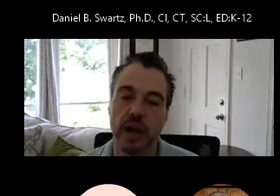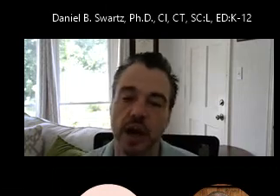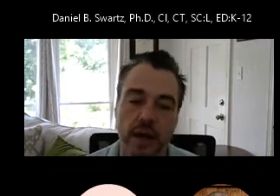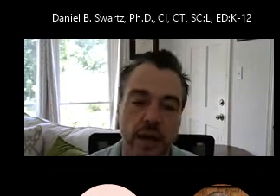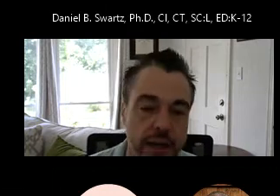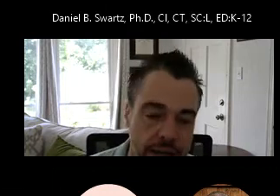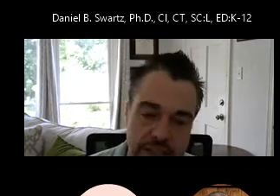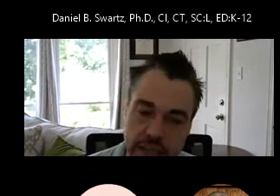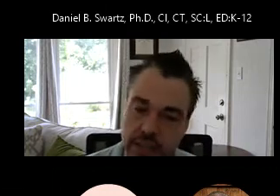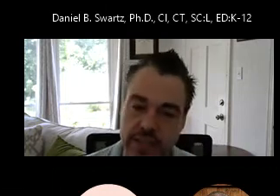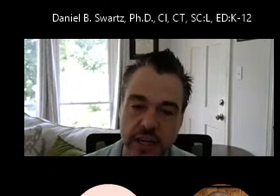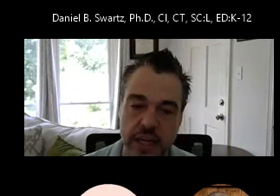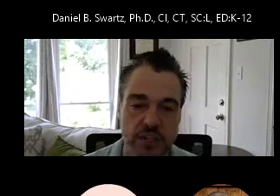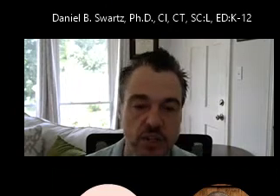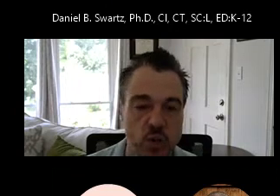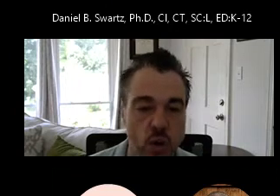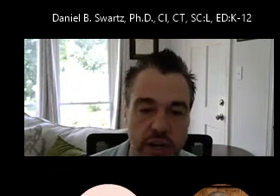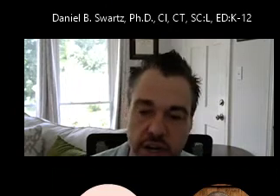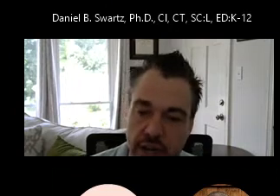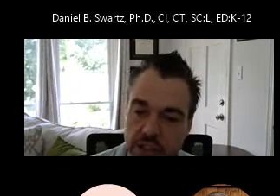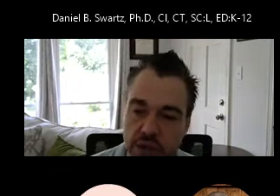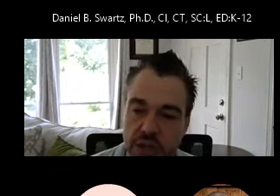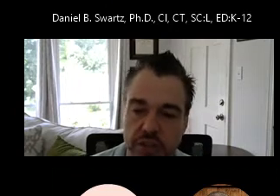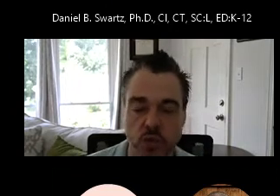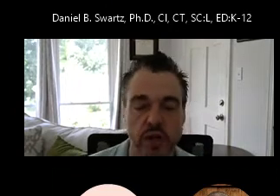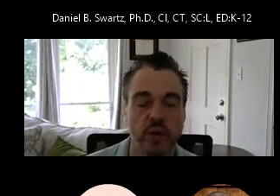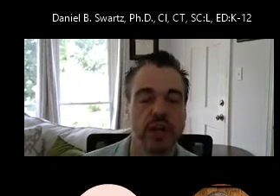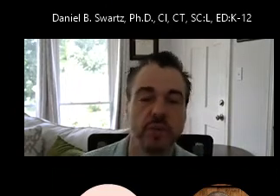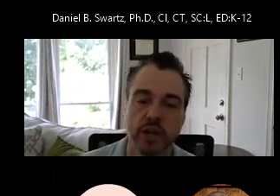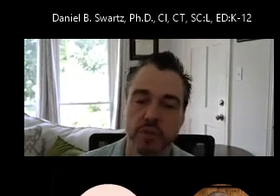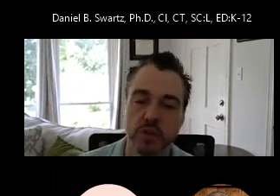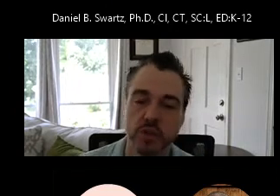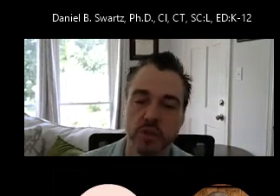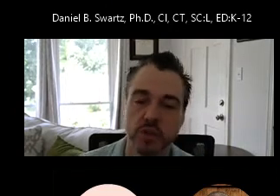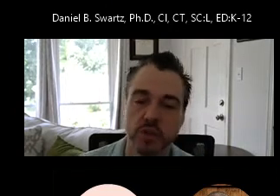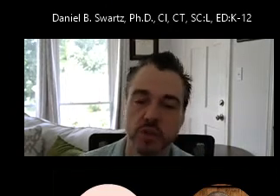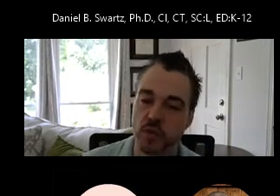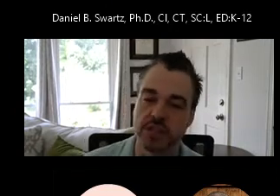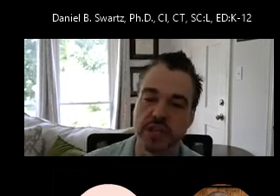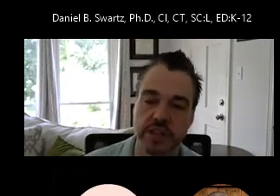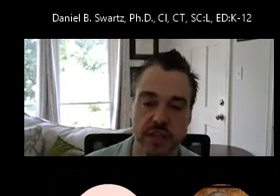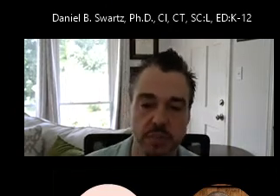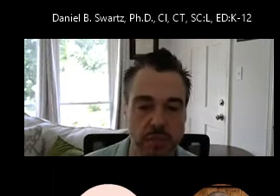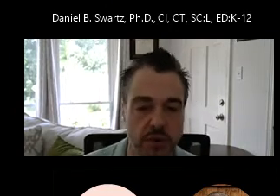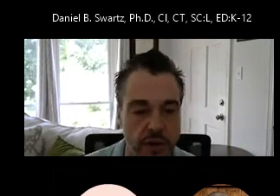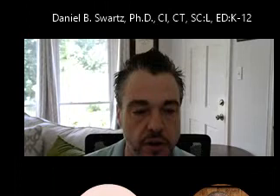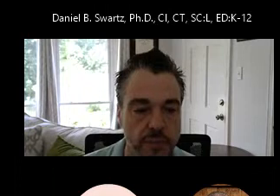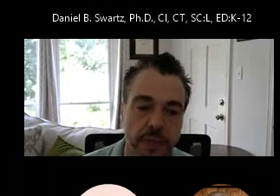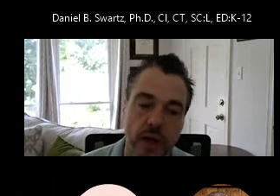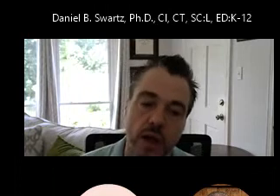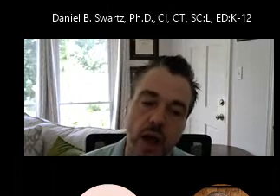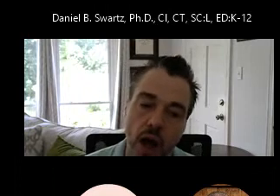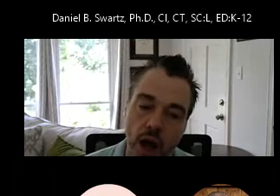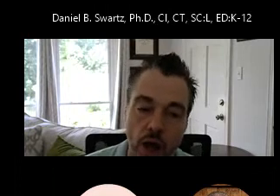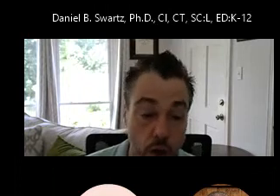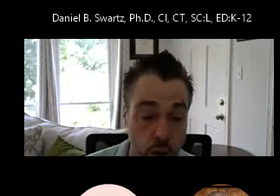When? Again, 10 consecutive scheduled working days during the 21-day period between August 14th and September